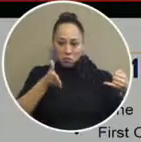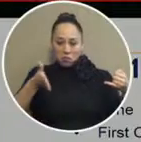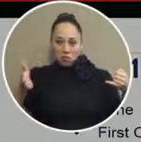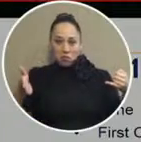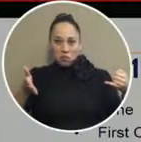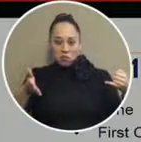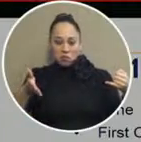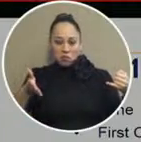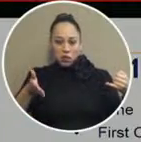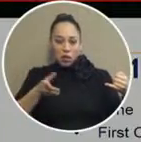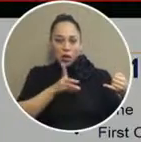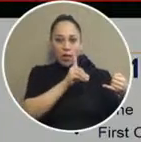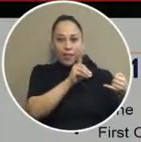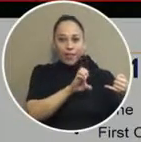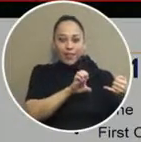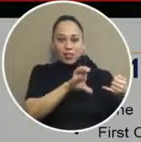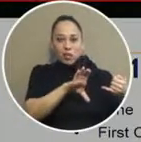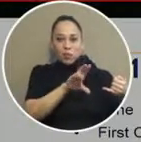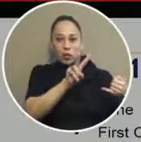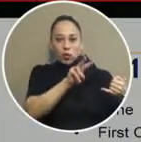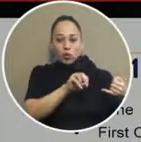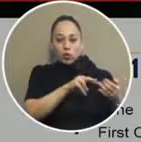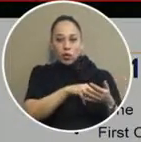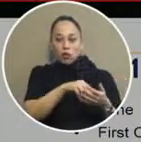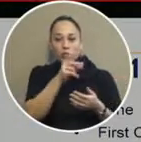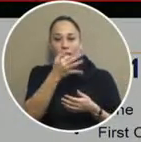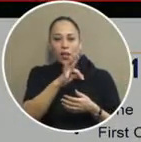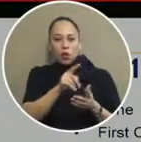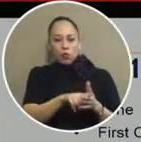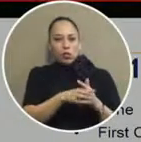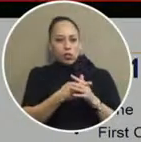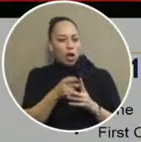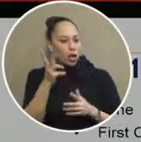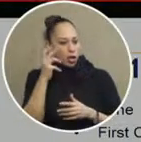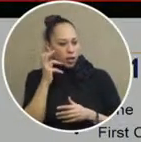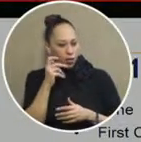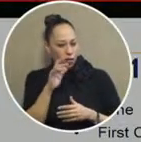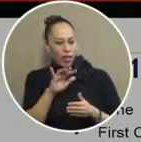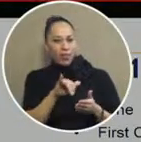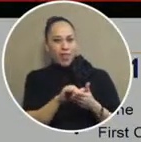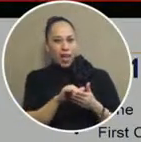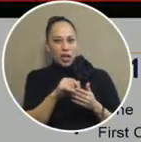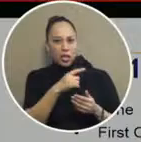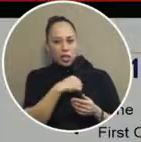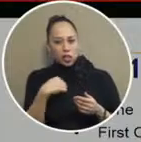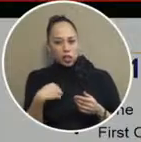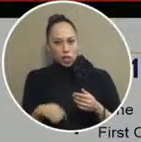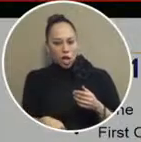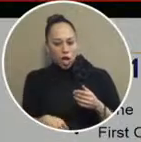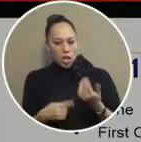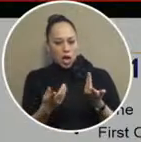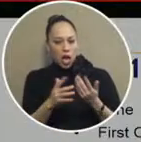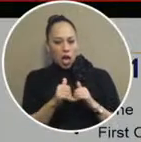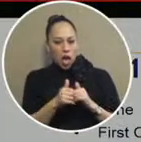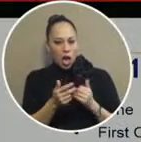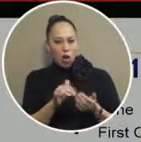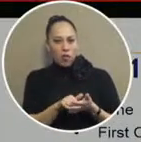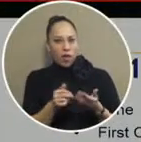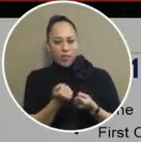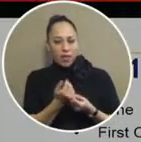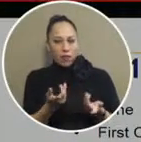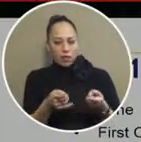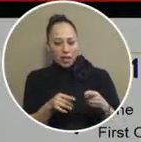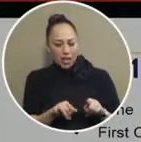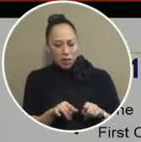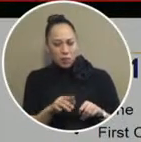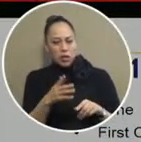that December 2019, that's when we started hearing about Wuhan, China, and how all these cases were coming about, a